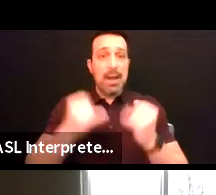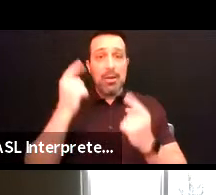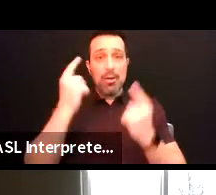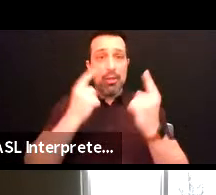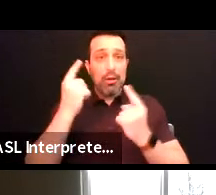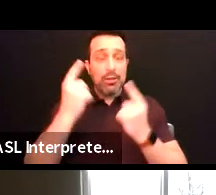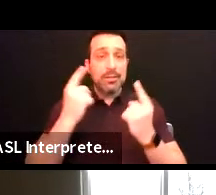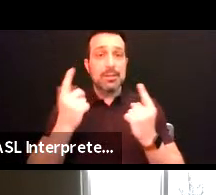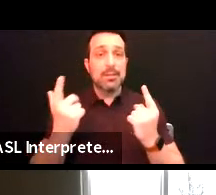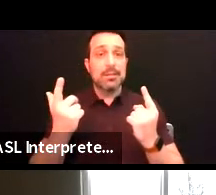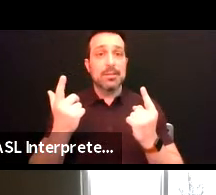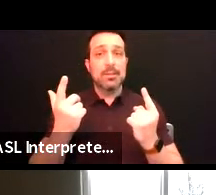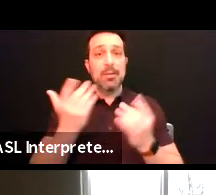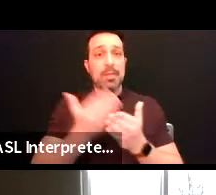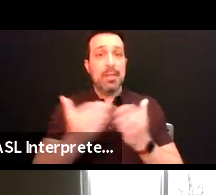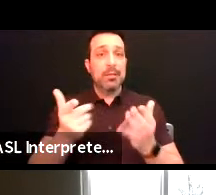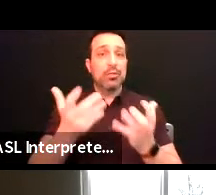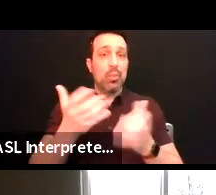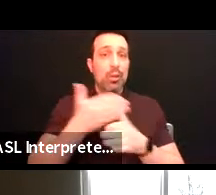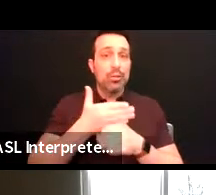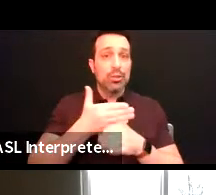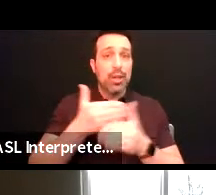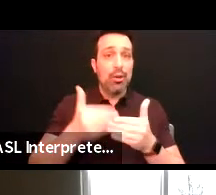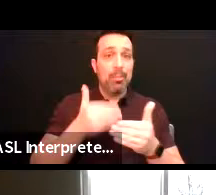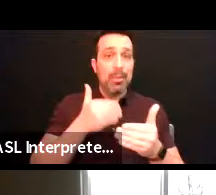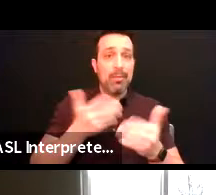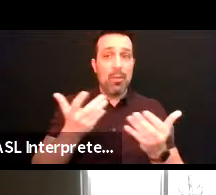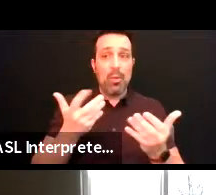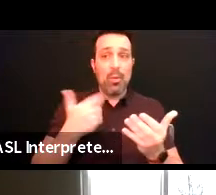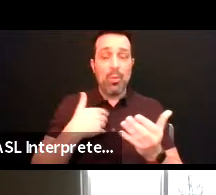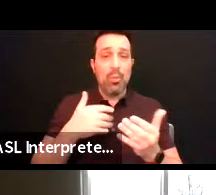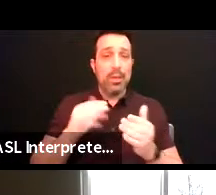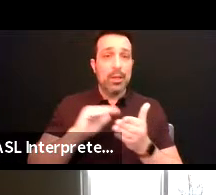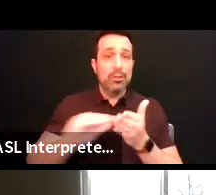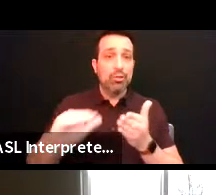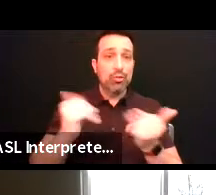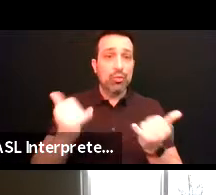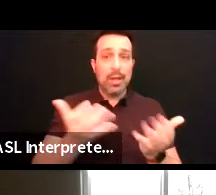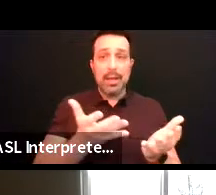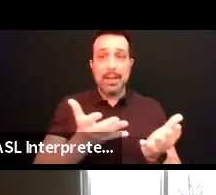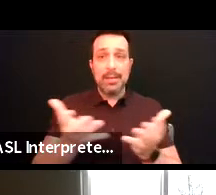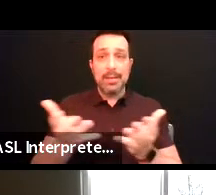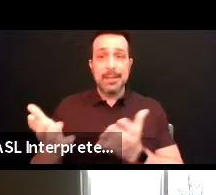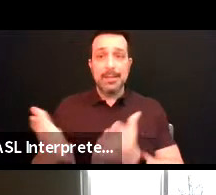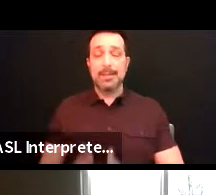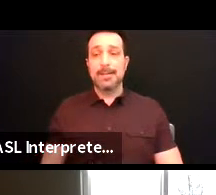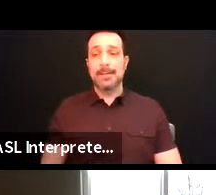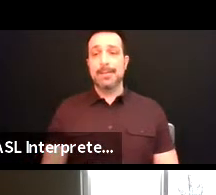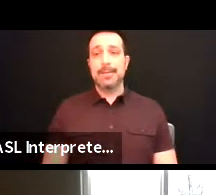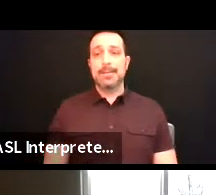or things that you'd like to share before we adjourn today.